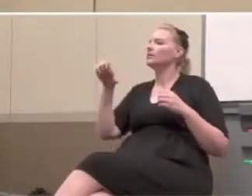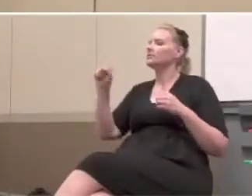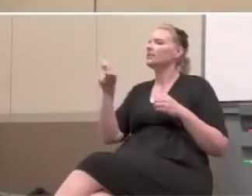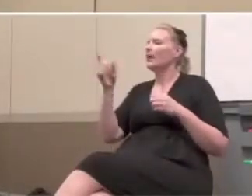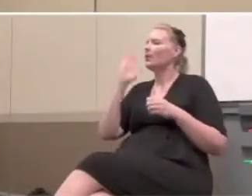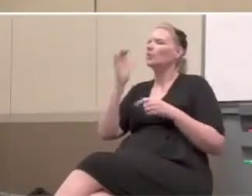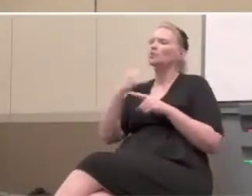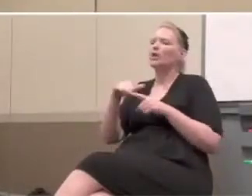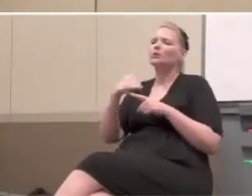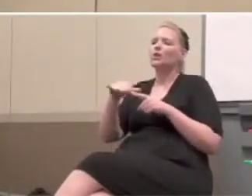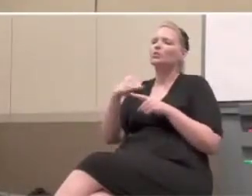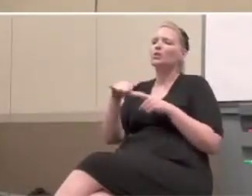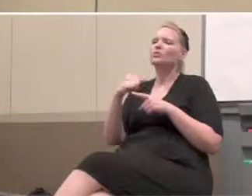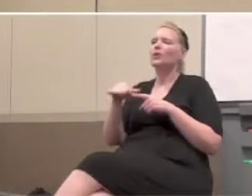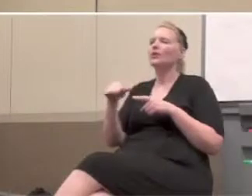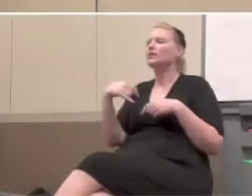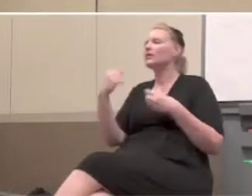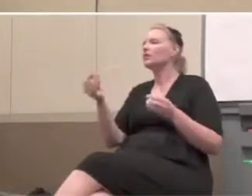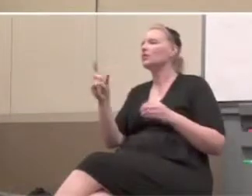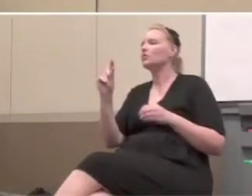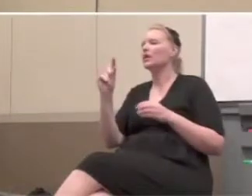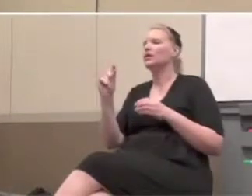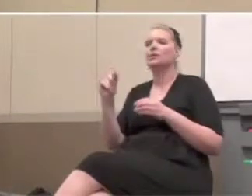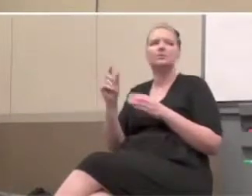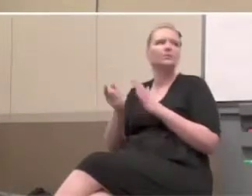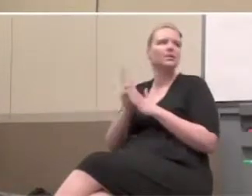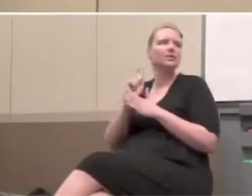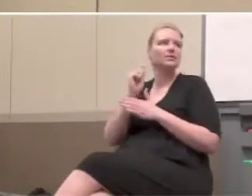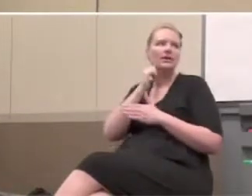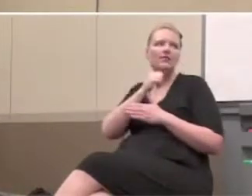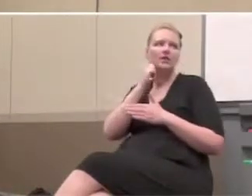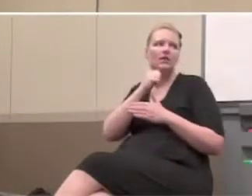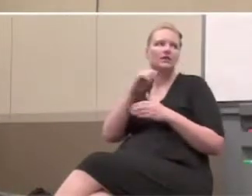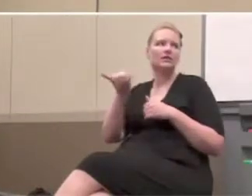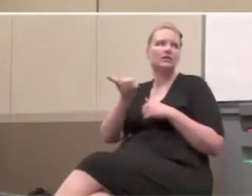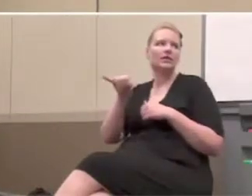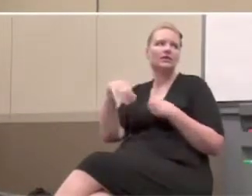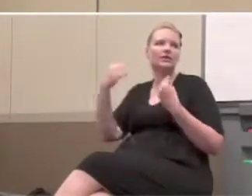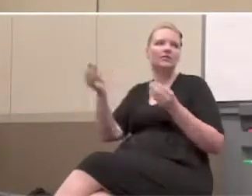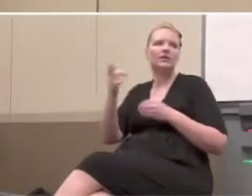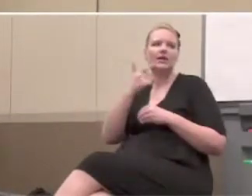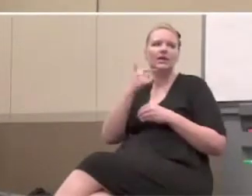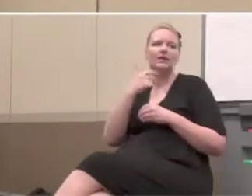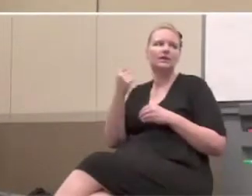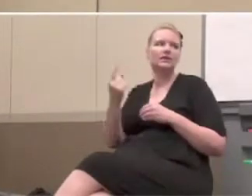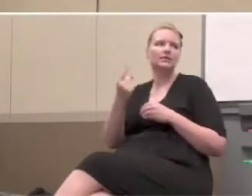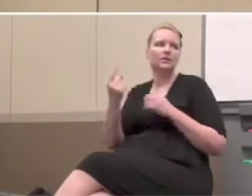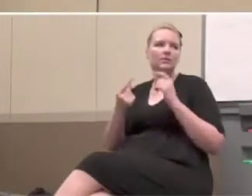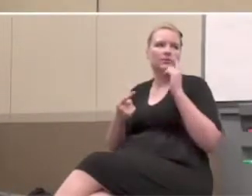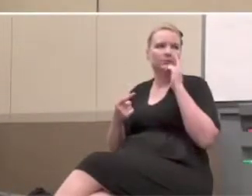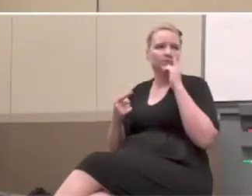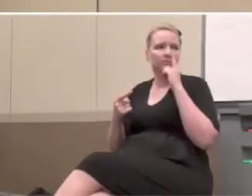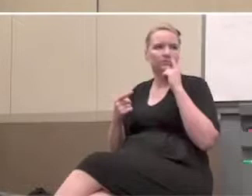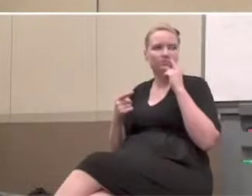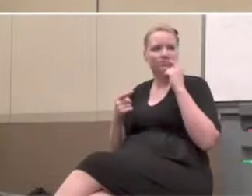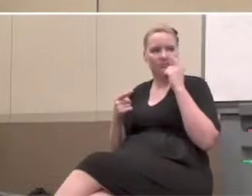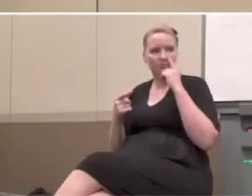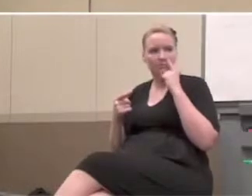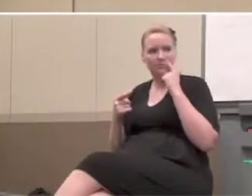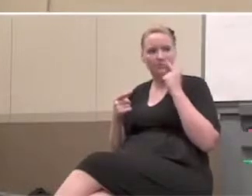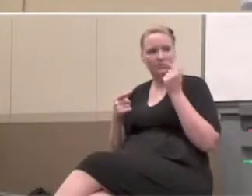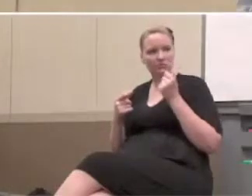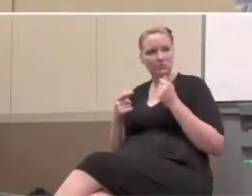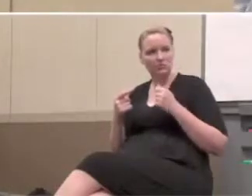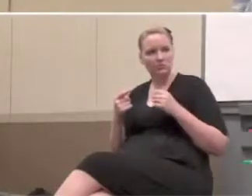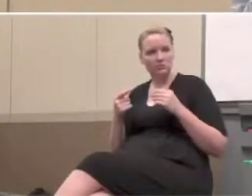whatever. Giving them 20 minutes a day to scream obscenities it's like giving candy to somebody. You know, it'd be fine. Yes. I just